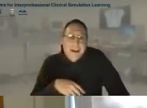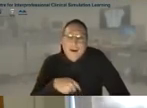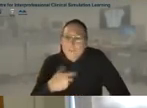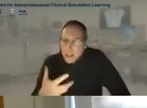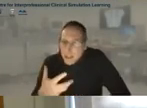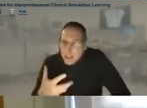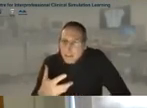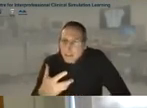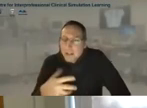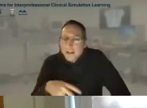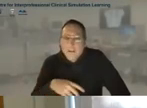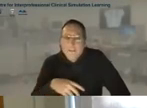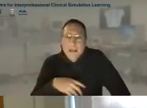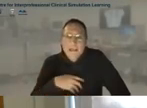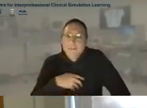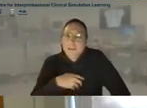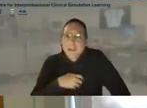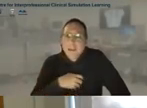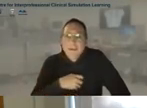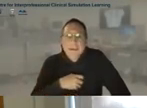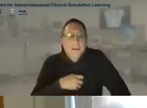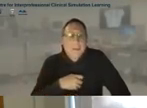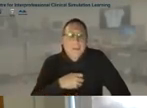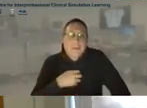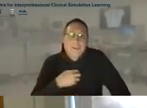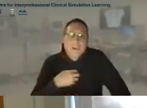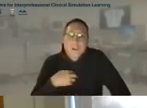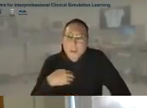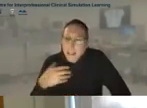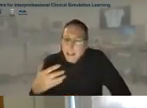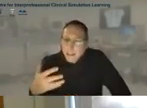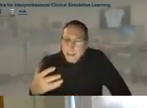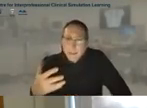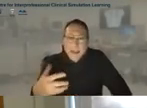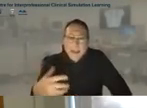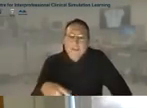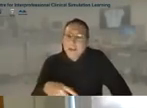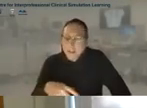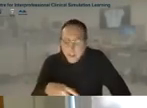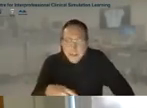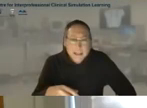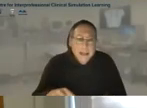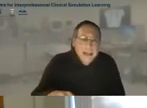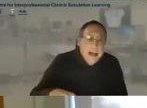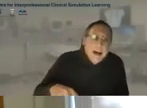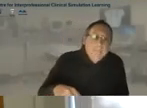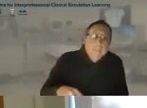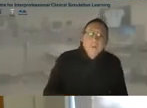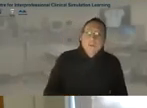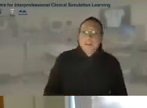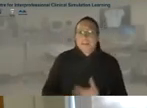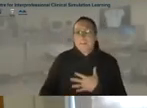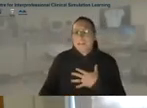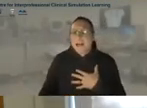a conversation. Right, a conversation between people to review a real or simulated event, as you can see, in